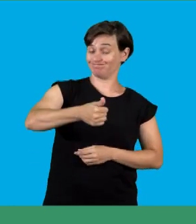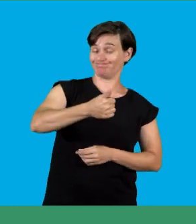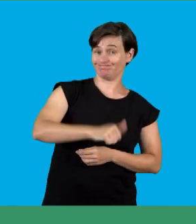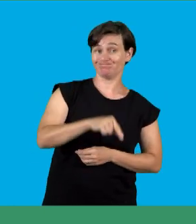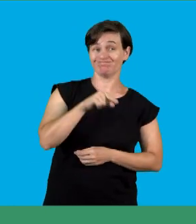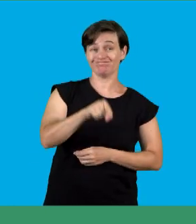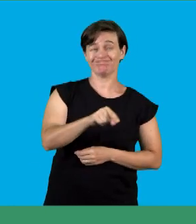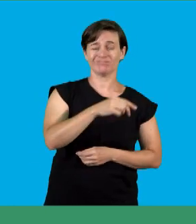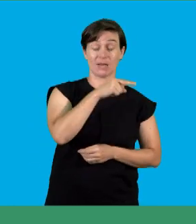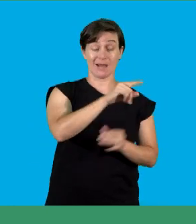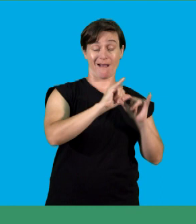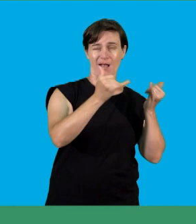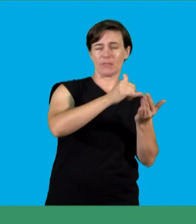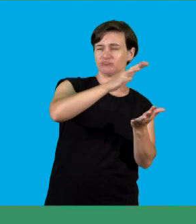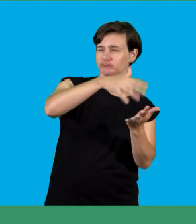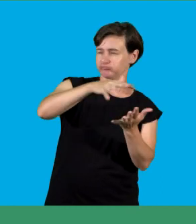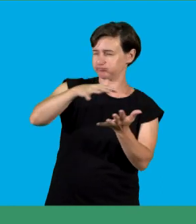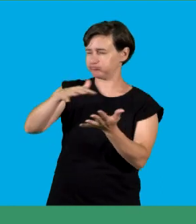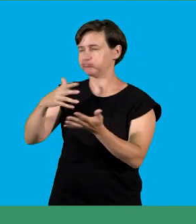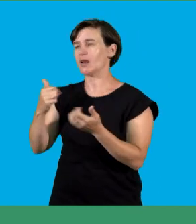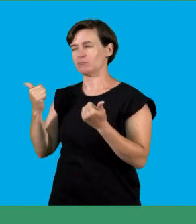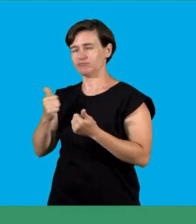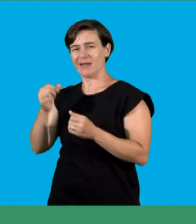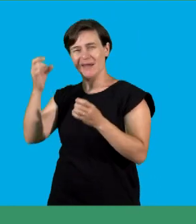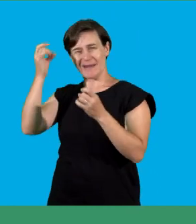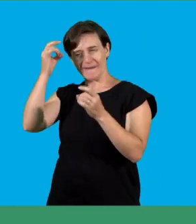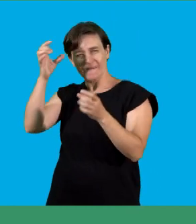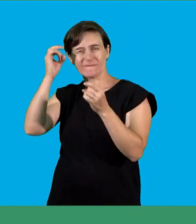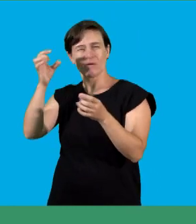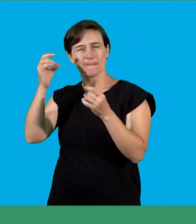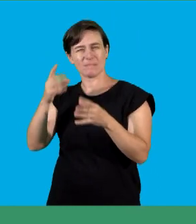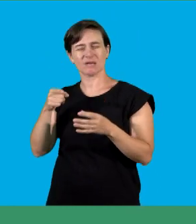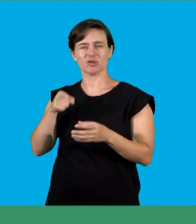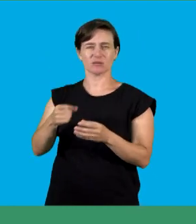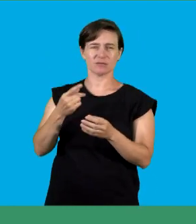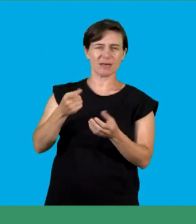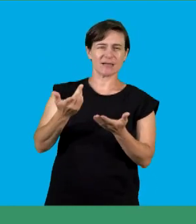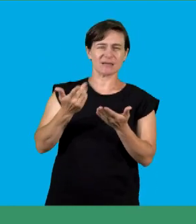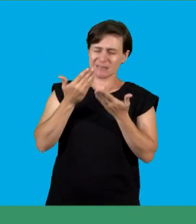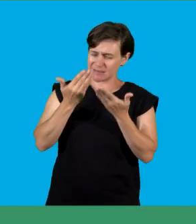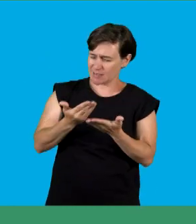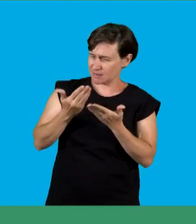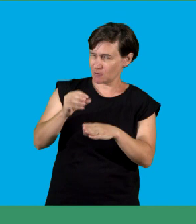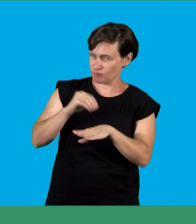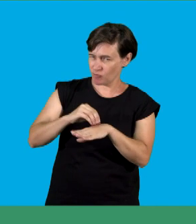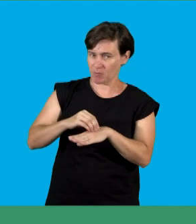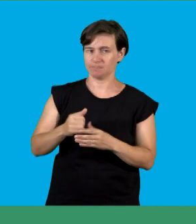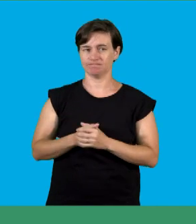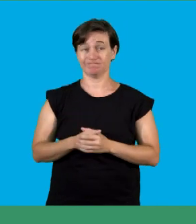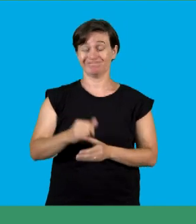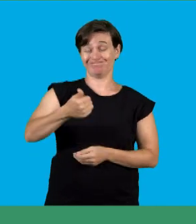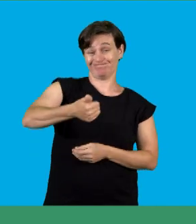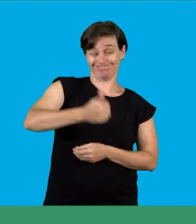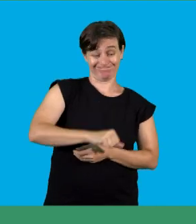Right. Thirdly, they collect sufficient information and study problem. Lastly,